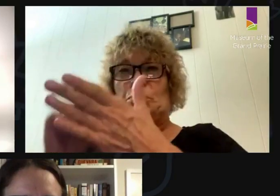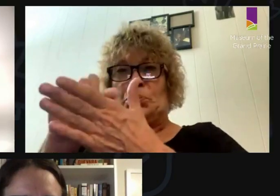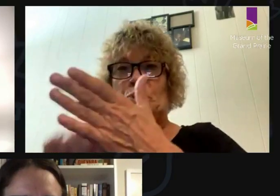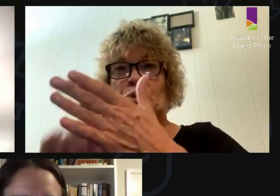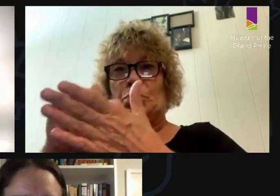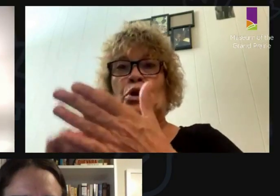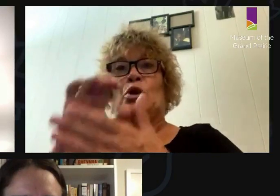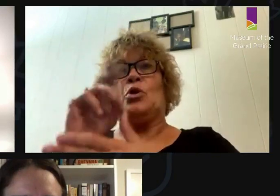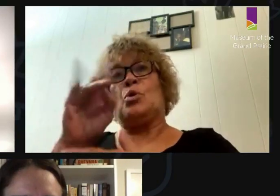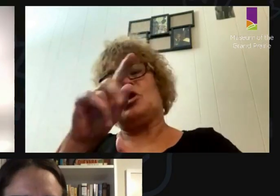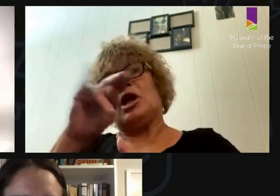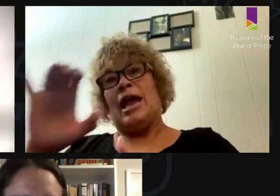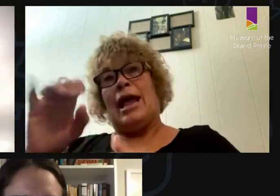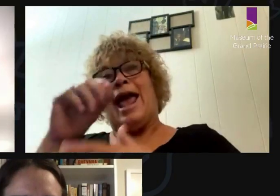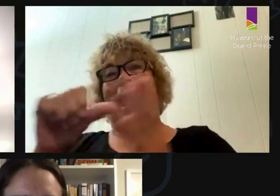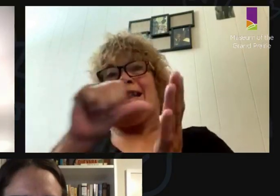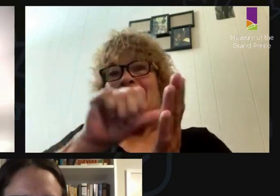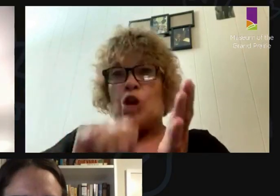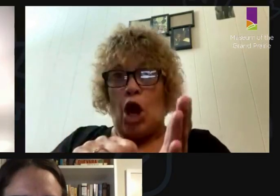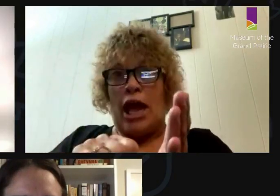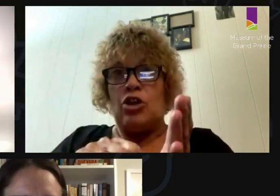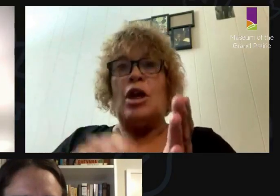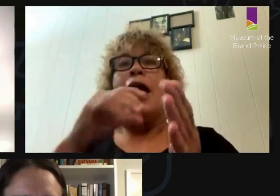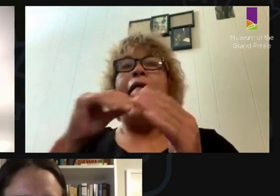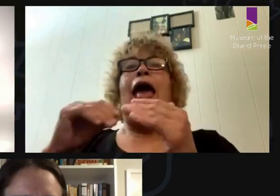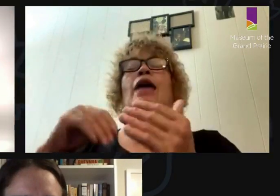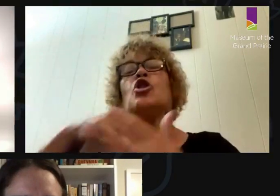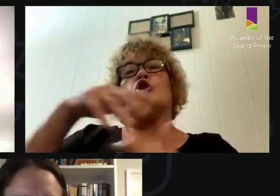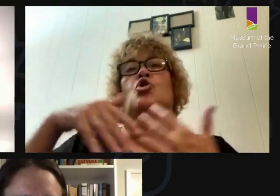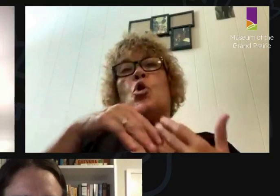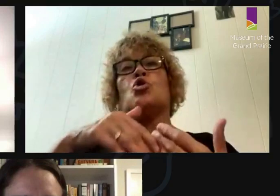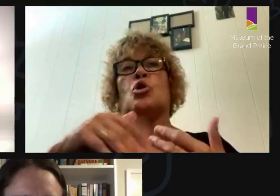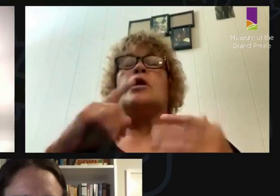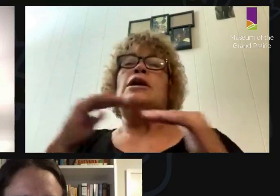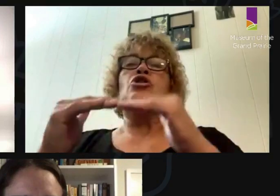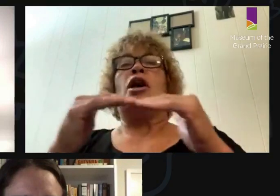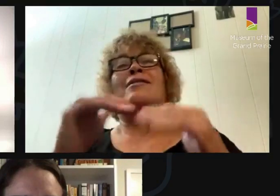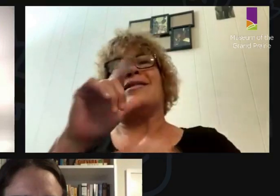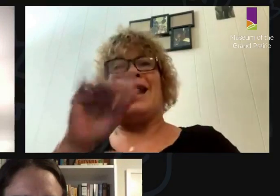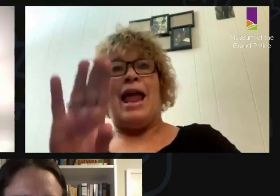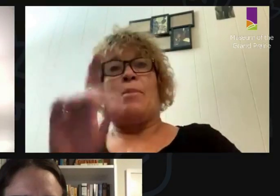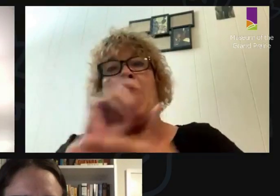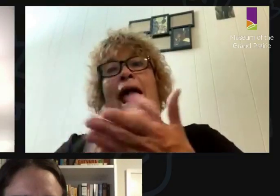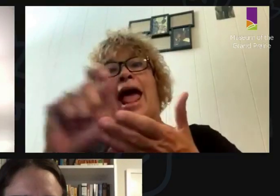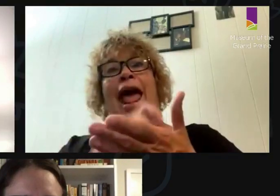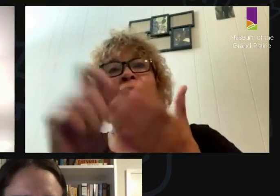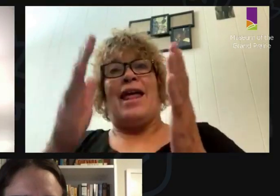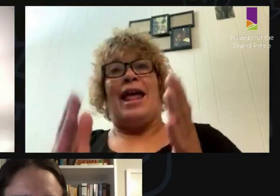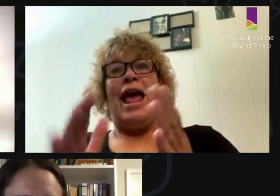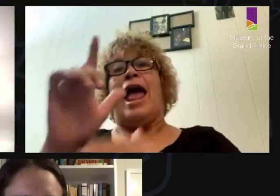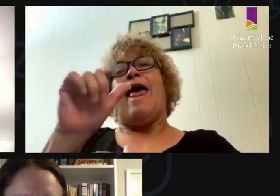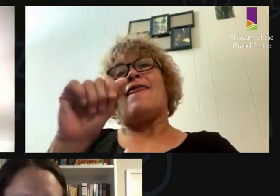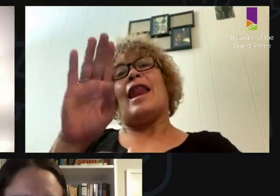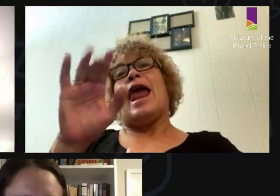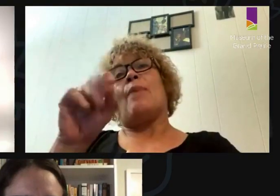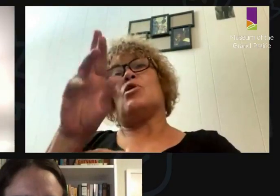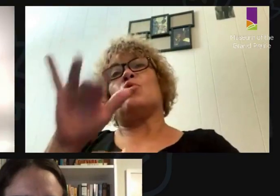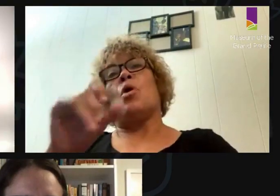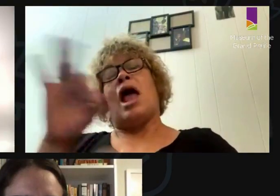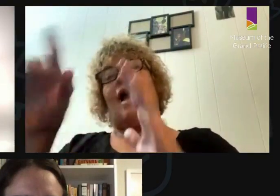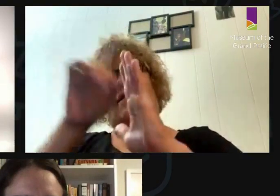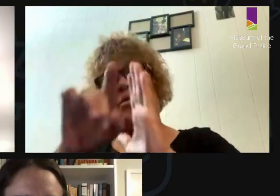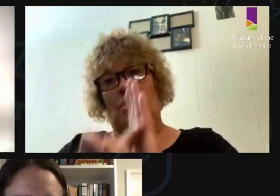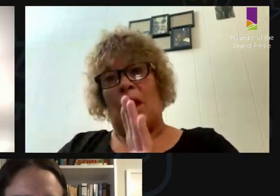the Sterilization and Social Justice Lab, and author of the book Laboratory of Deficiency, Sterilization